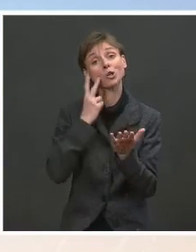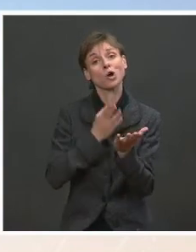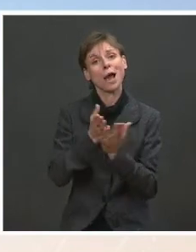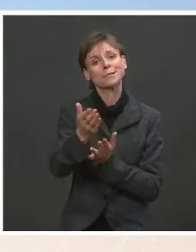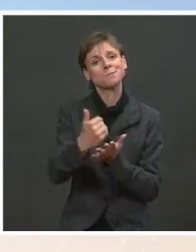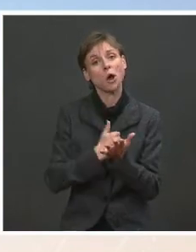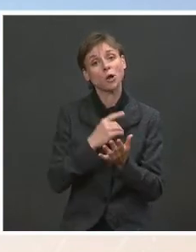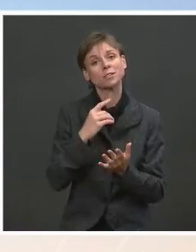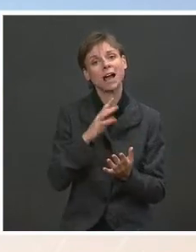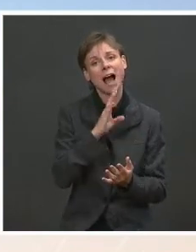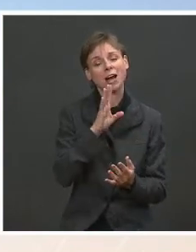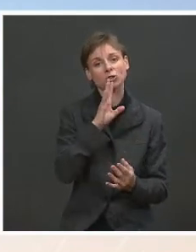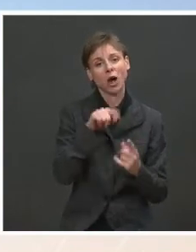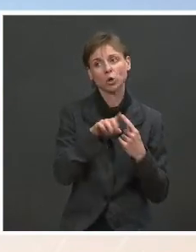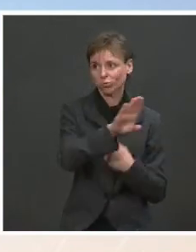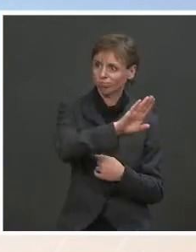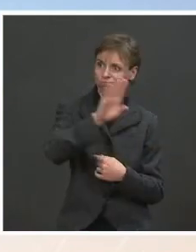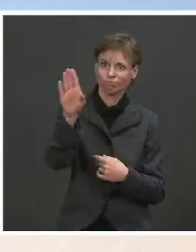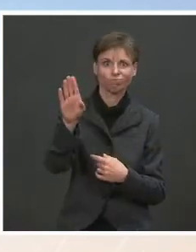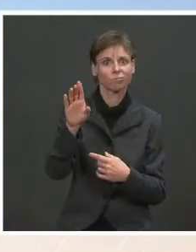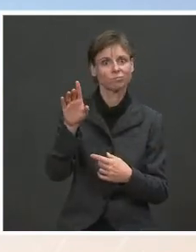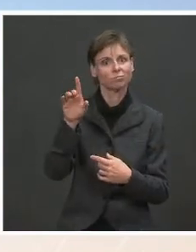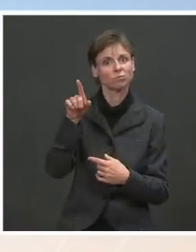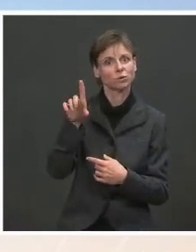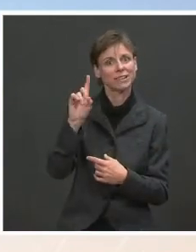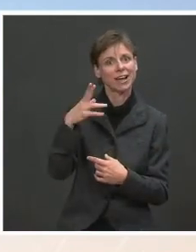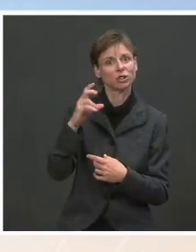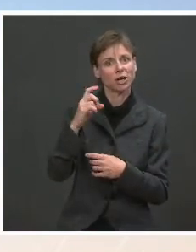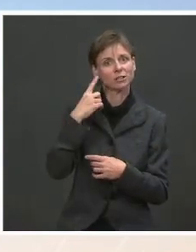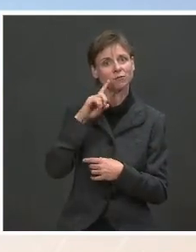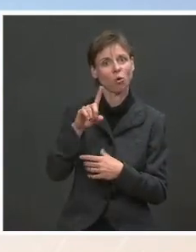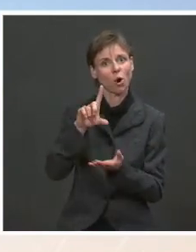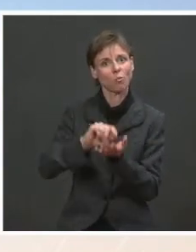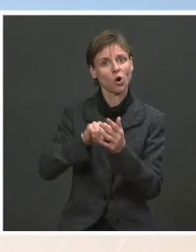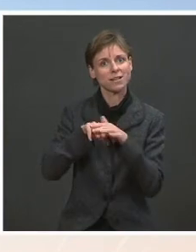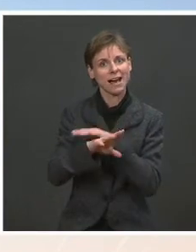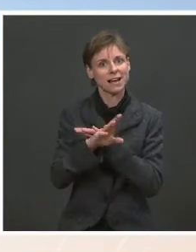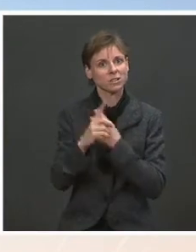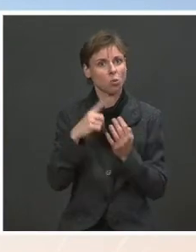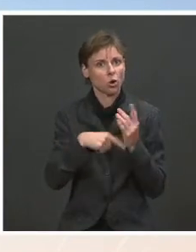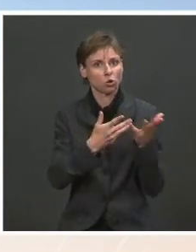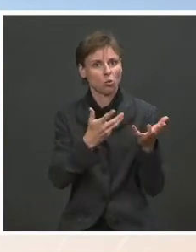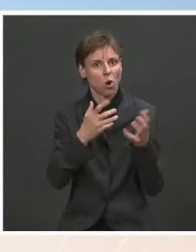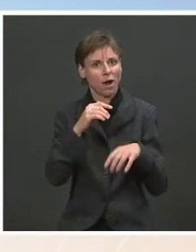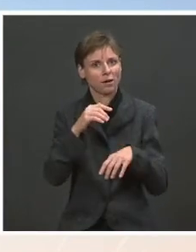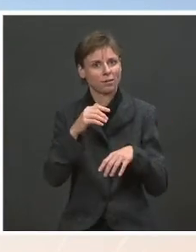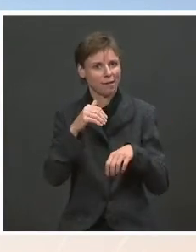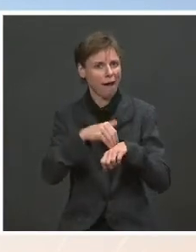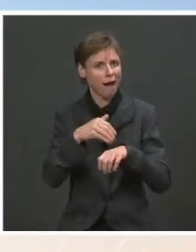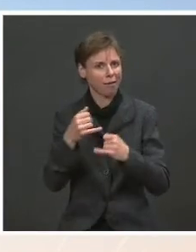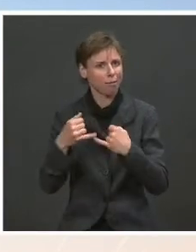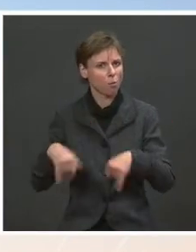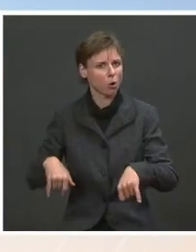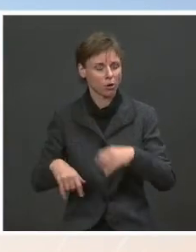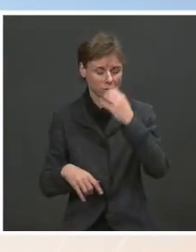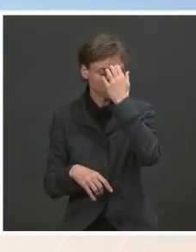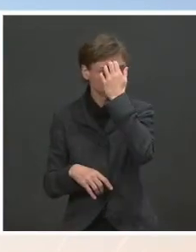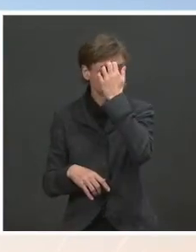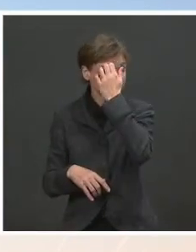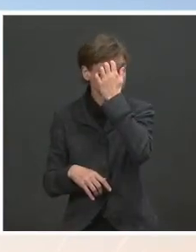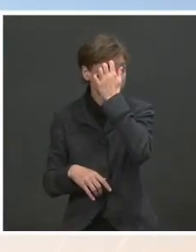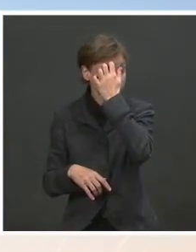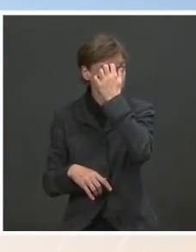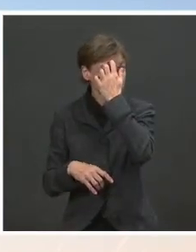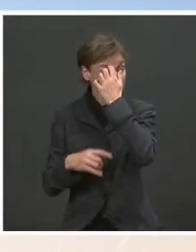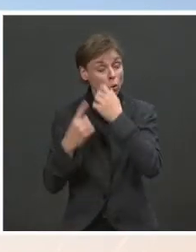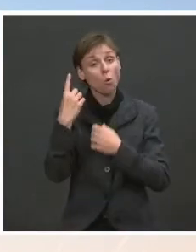requests you have for press access or what you're looking to accomplish at the border. Okay, Oh, one more go ahead. question. And, you know, one of the biggest